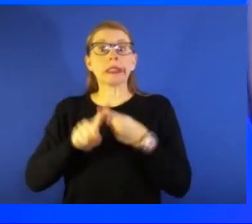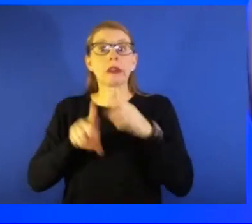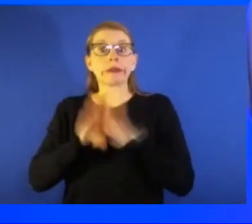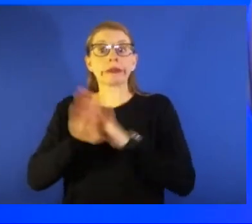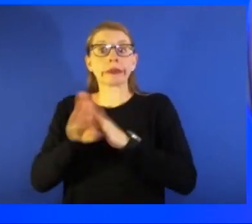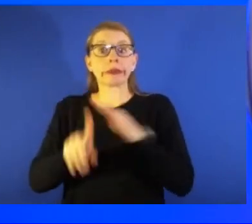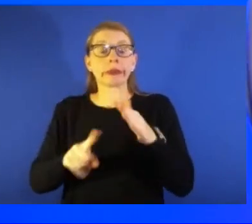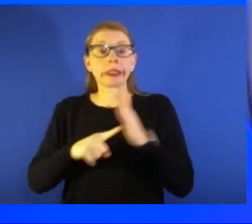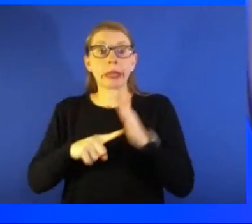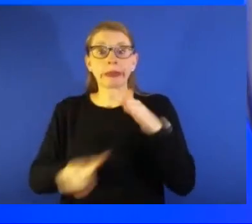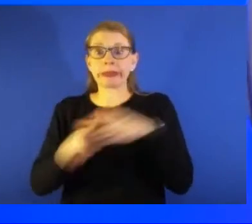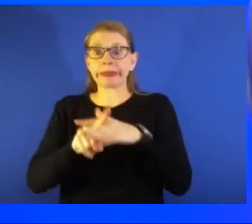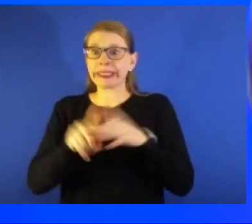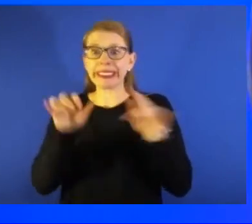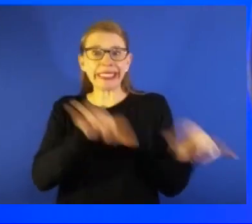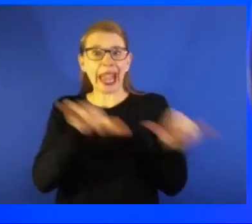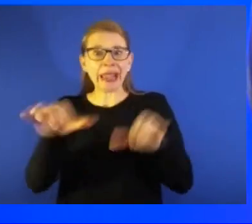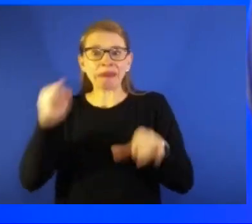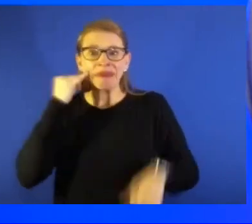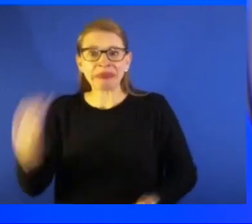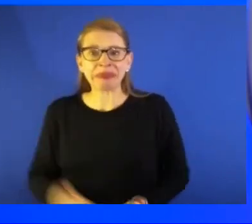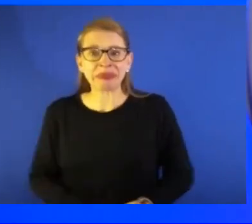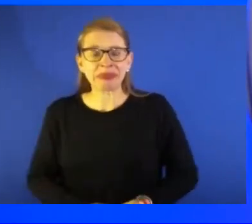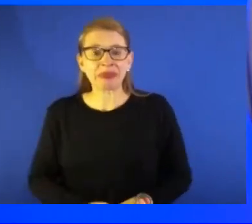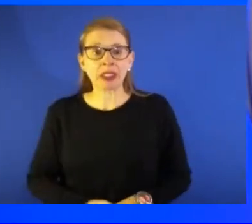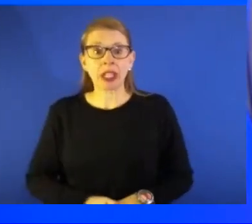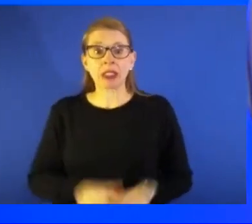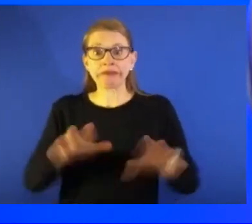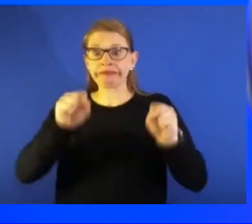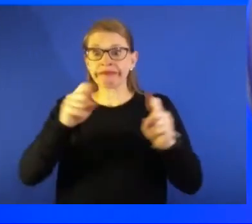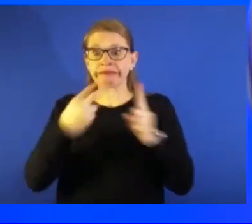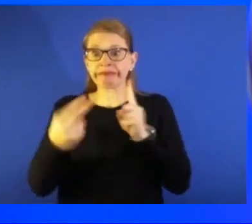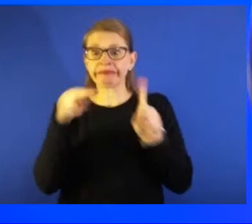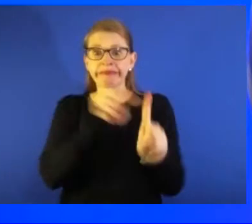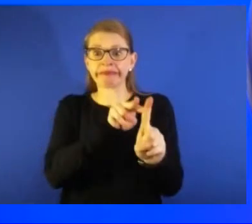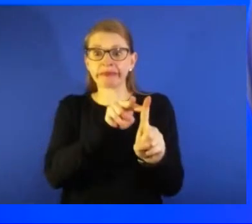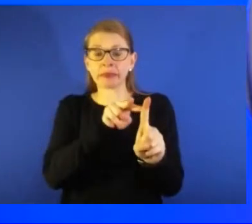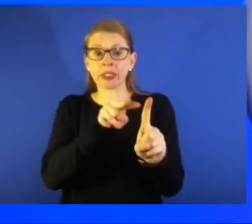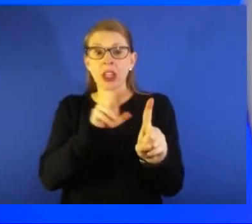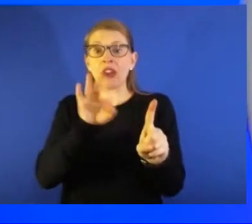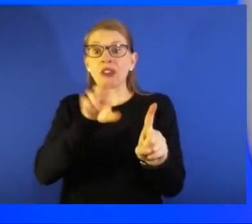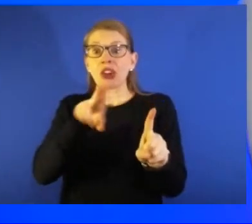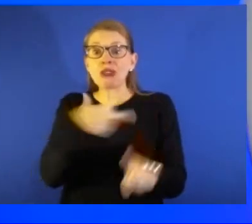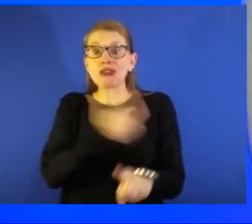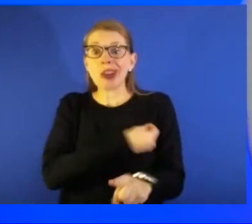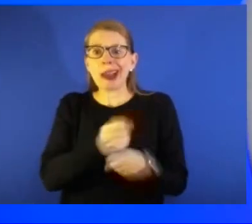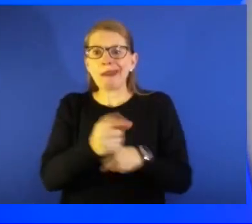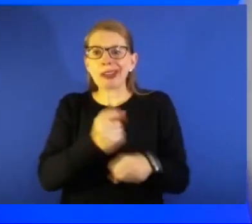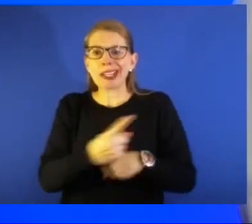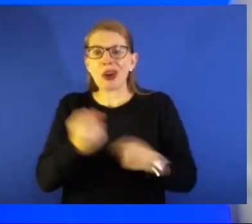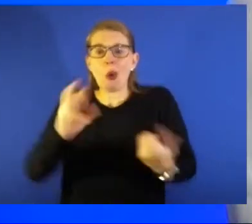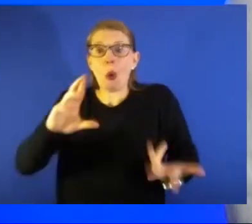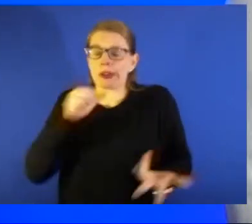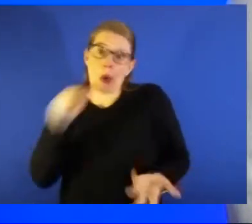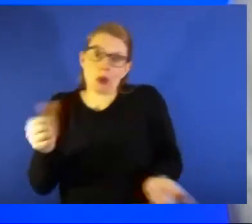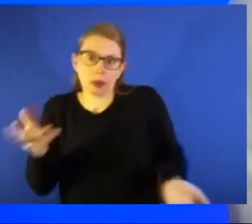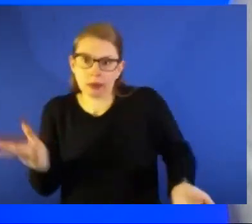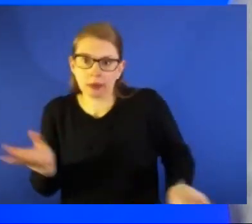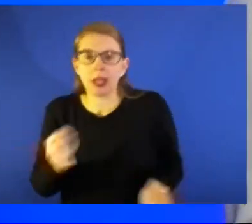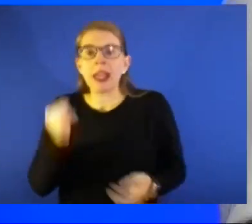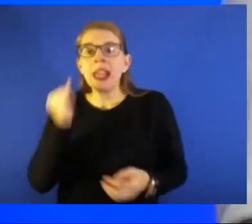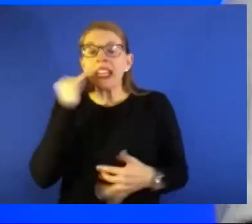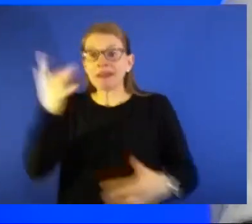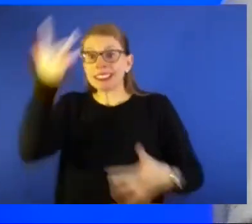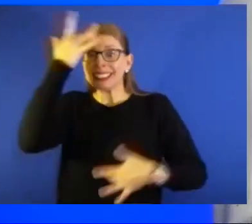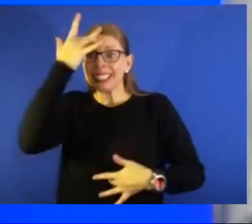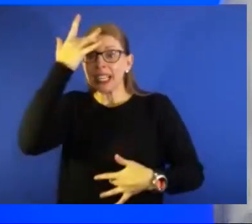same thing. I said, look at it that way. Like, this is what you're getting. You get the flu shot every year, or you don't get the flu shot. But if you get sick, like,